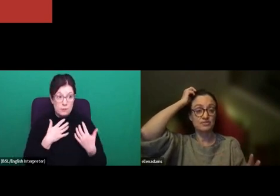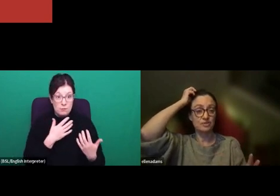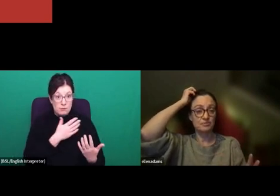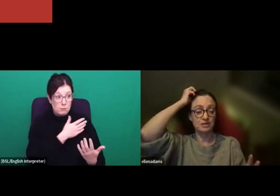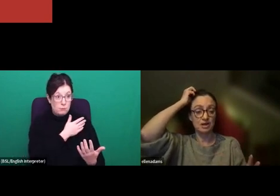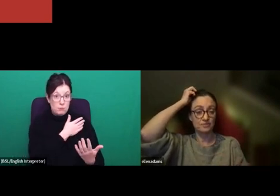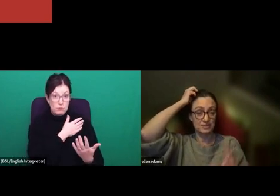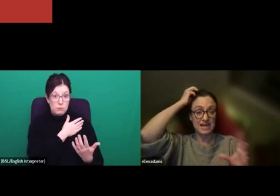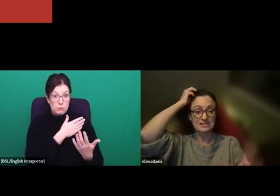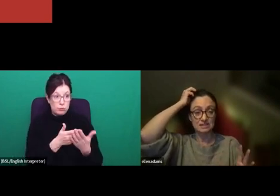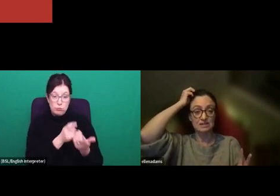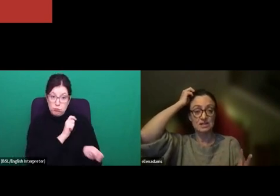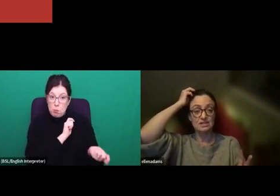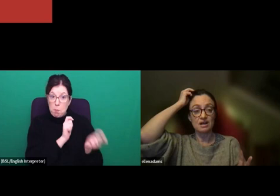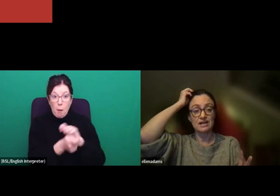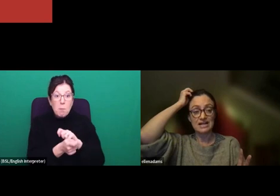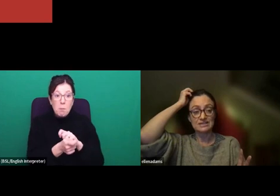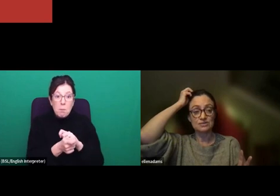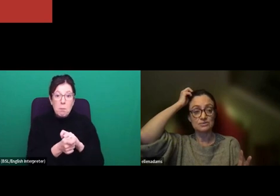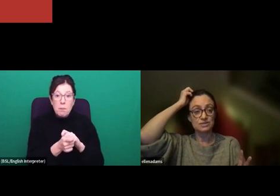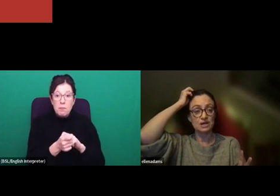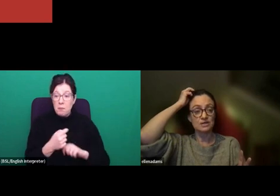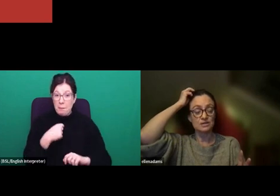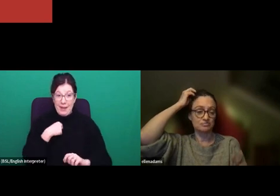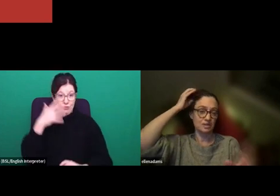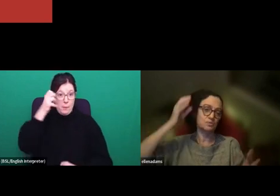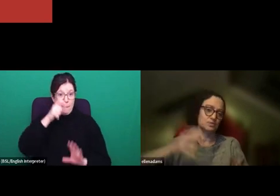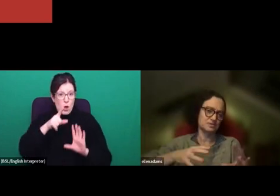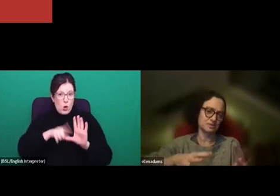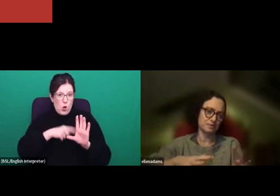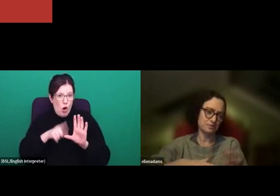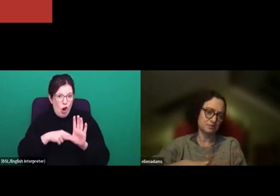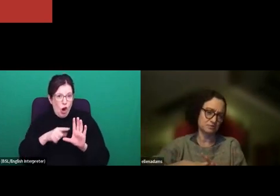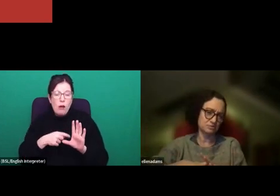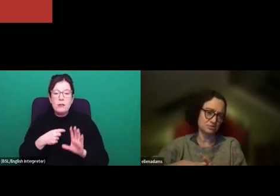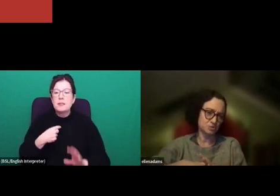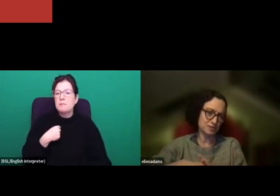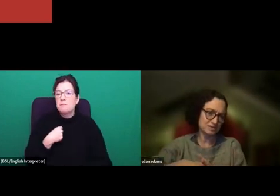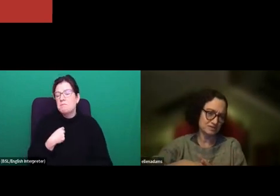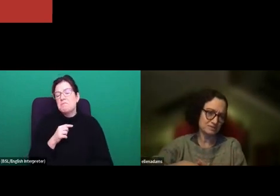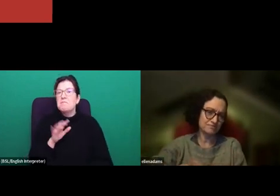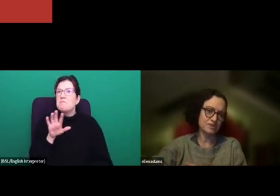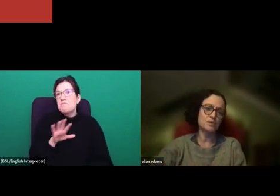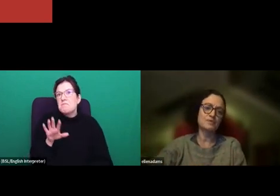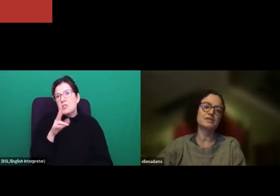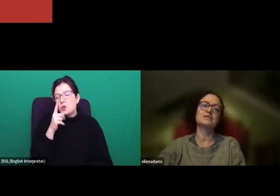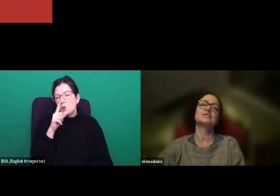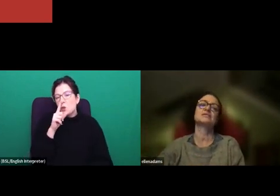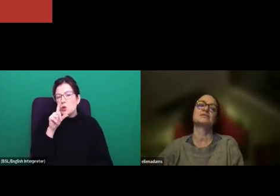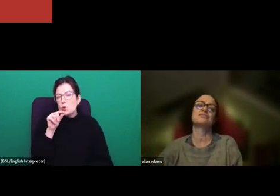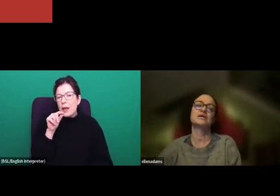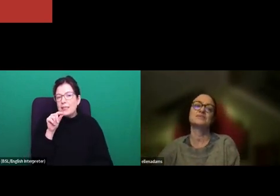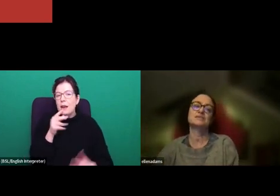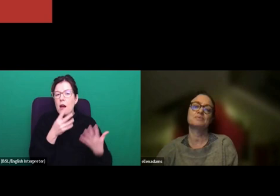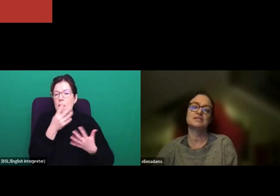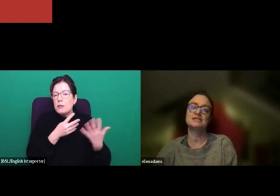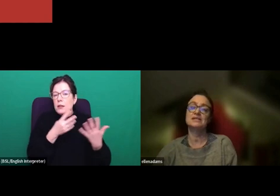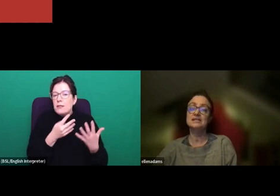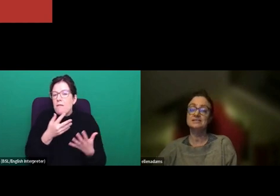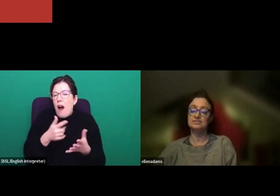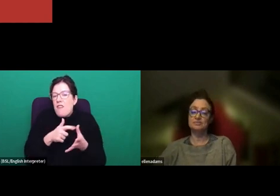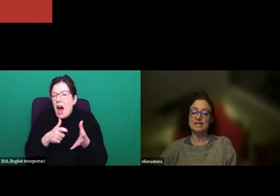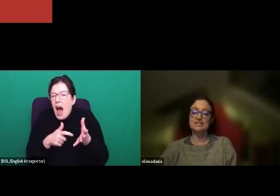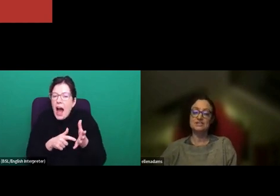sort of halfway through my life. Or as a young adult, I was about 20 or something when the 1995